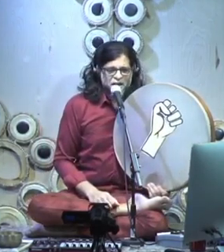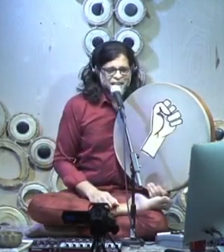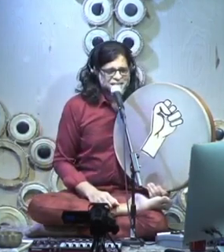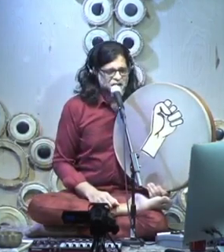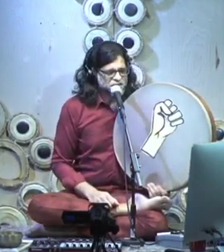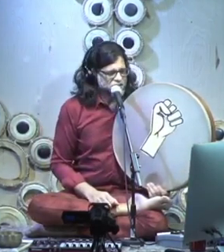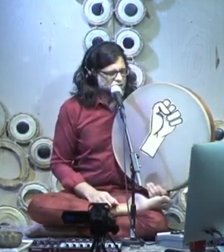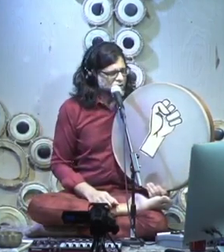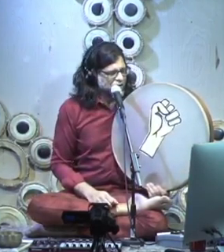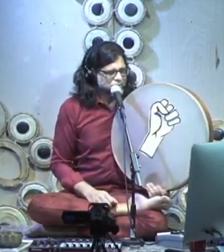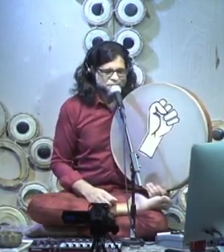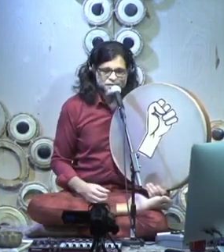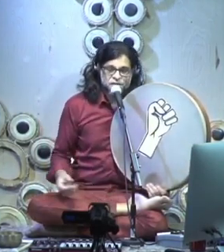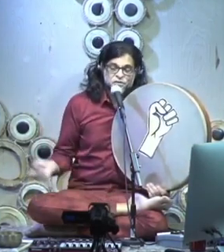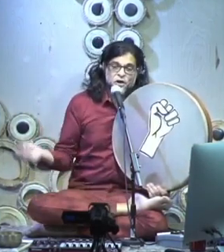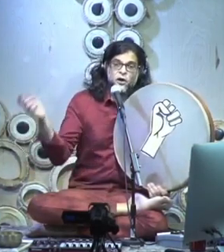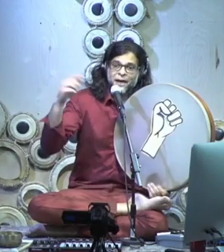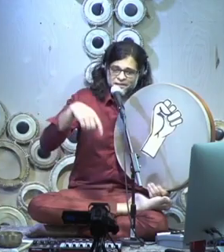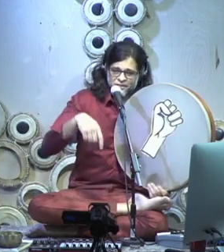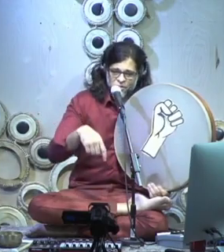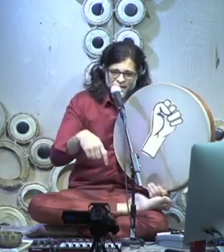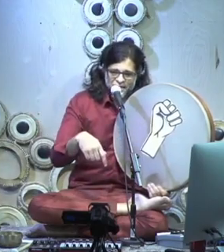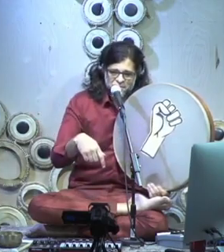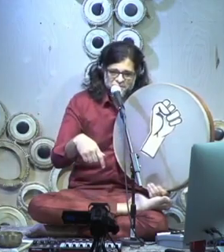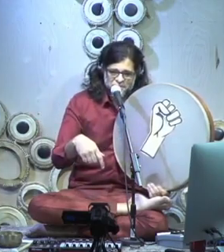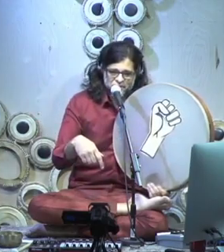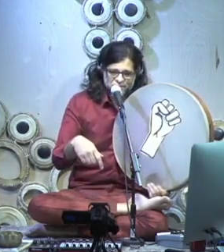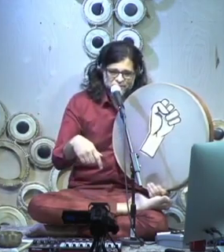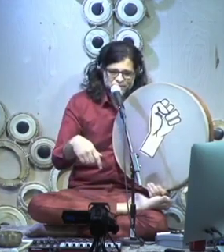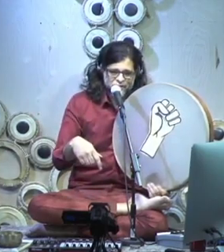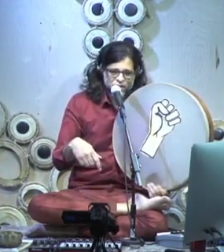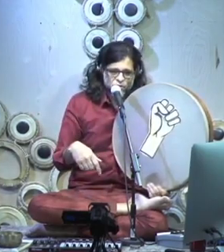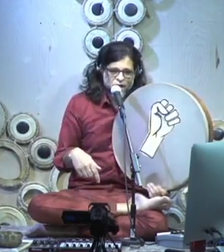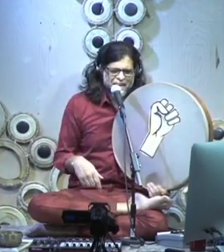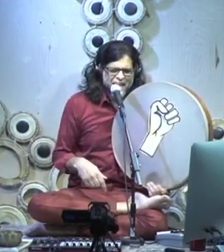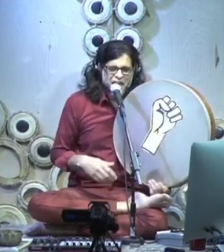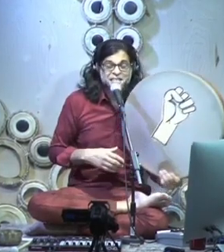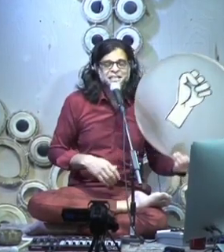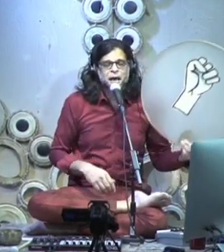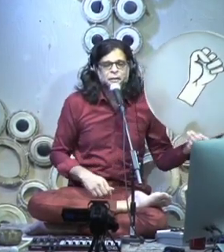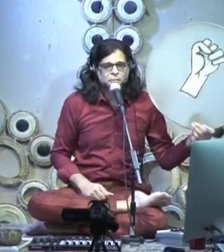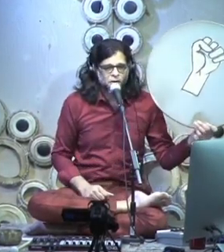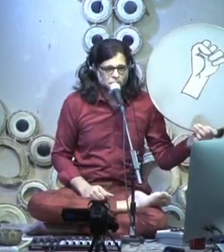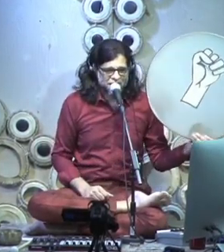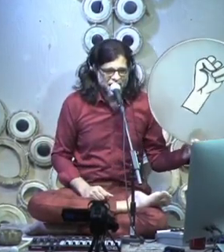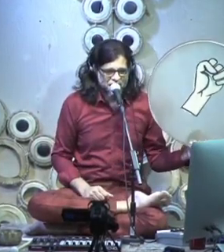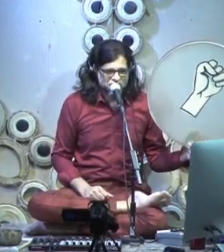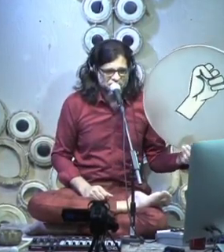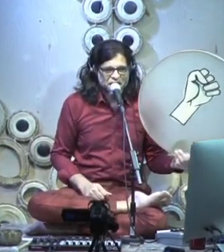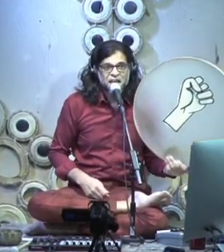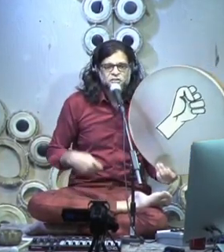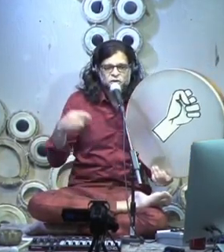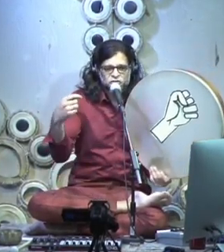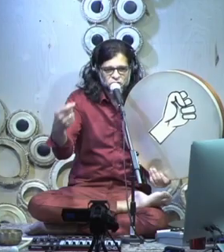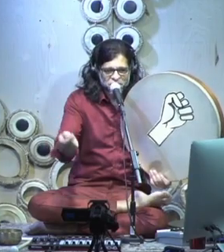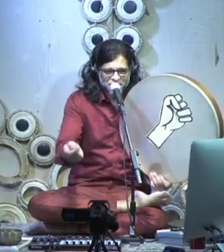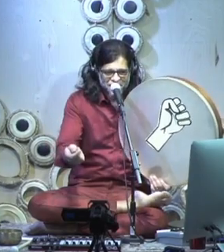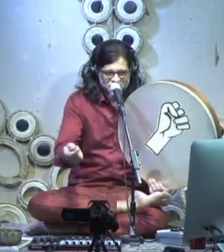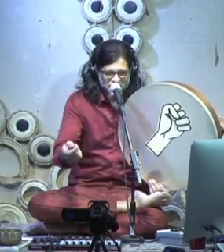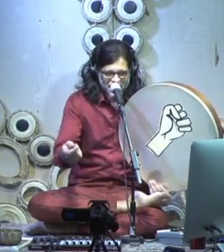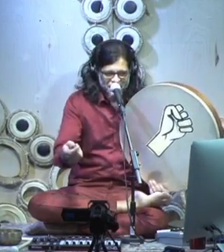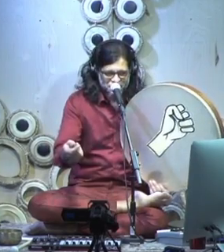Oh, that's harsh. Okay, so I go back to the Iranian embassy, right? And this time I brought my daf. So I showed